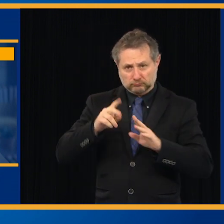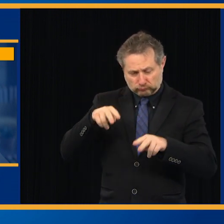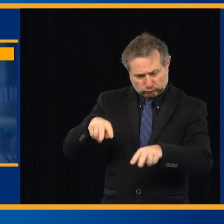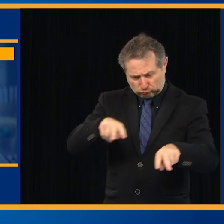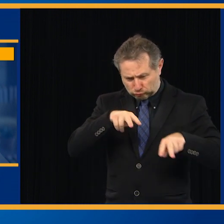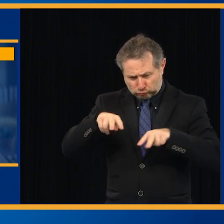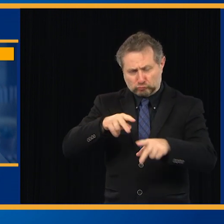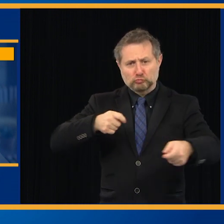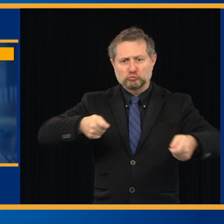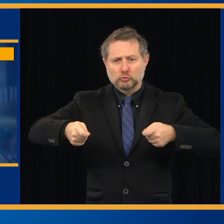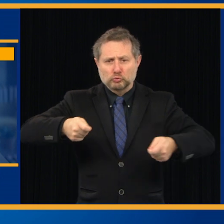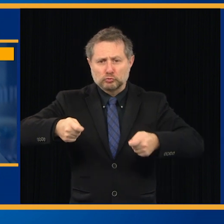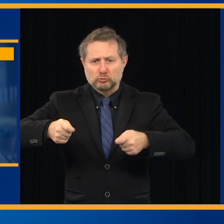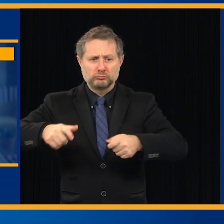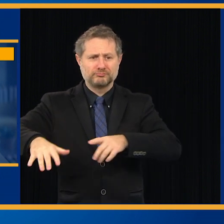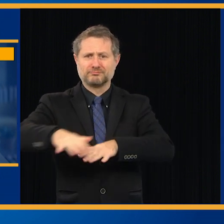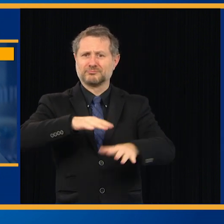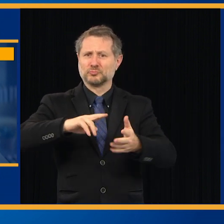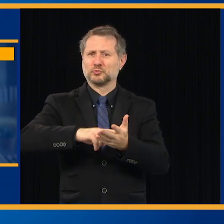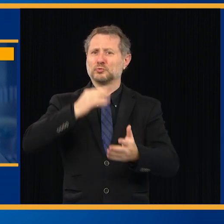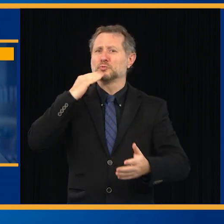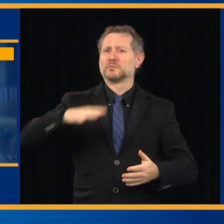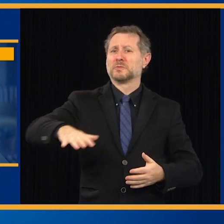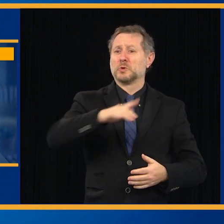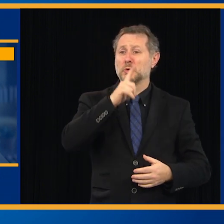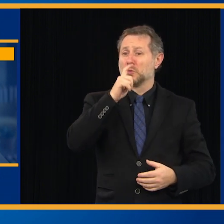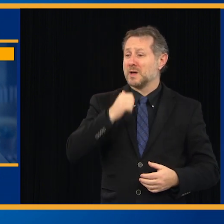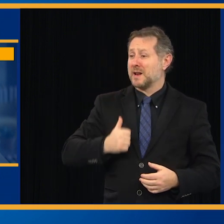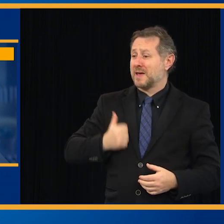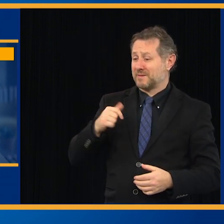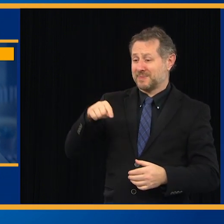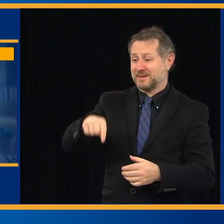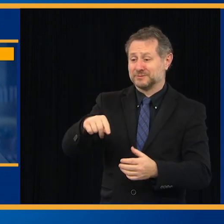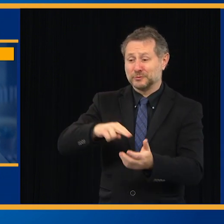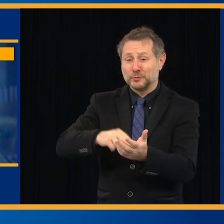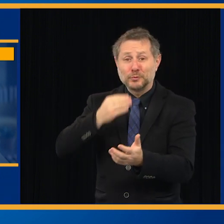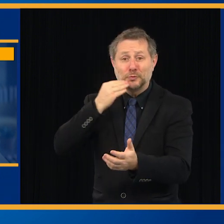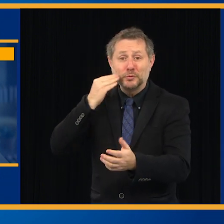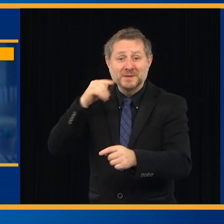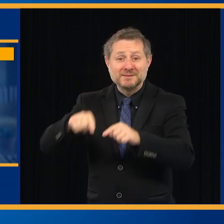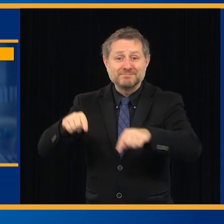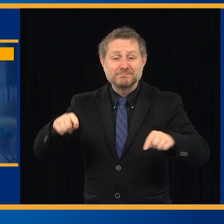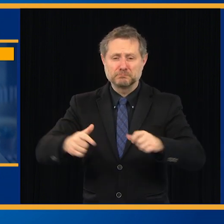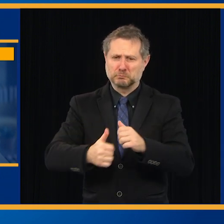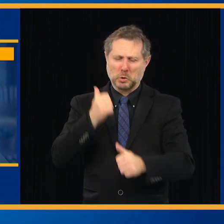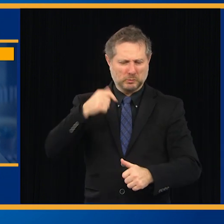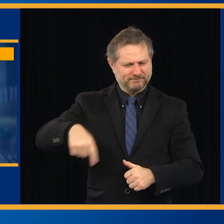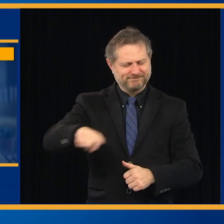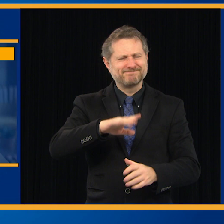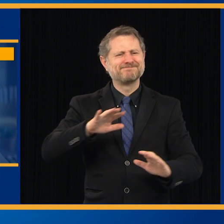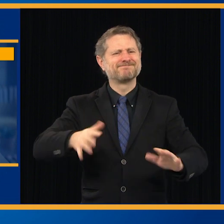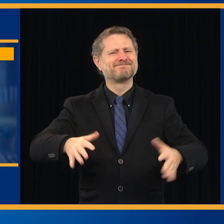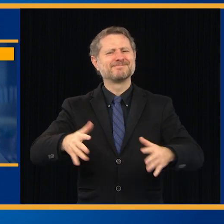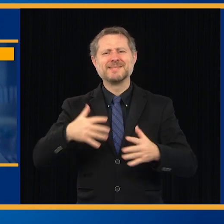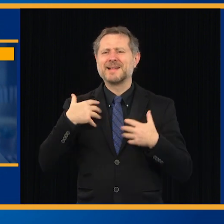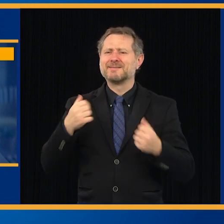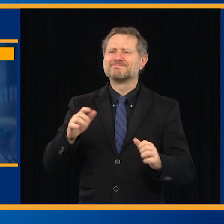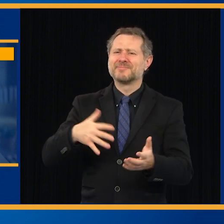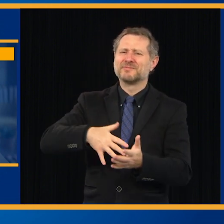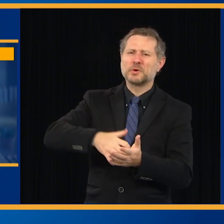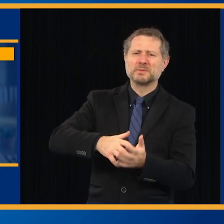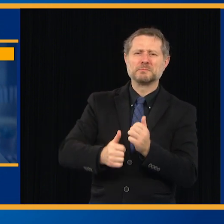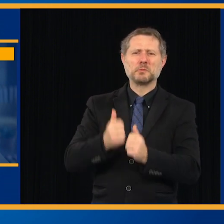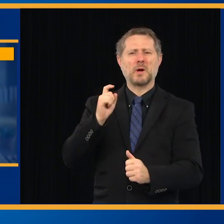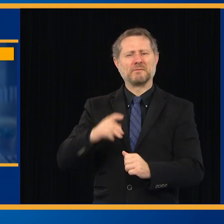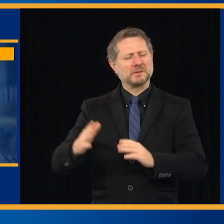most vulnerable population deserves the highest level of care, right? So the rule is very simple. If